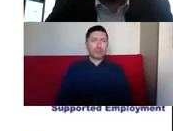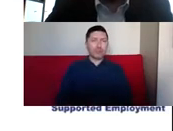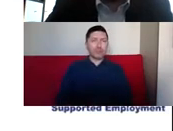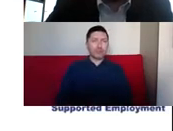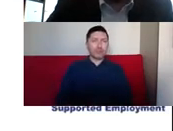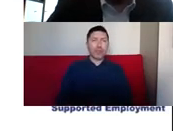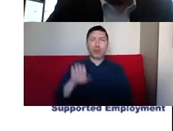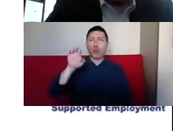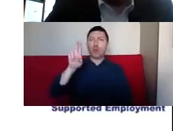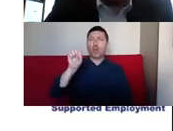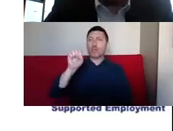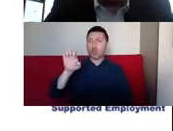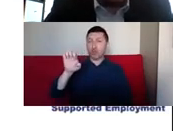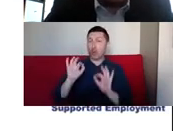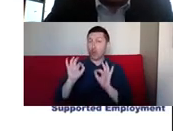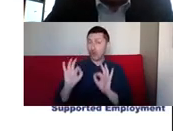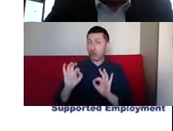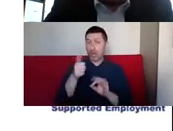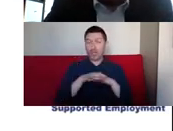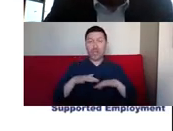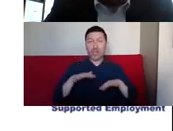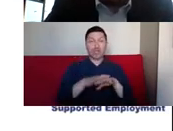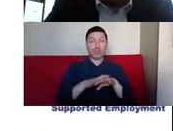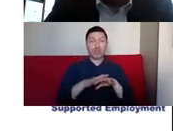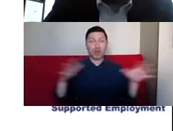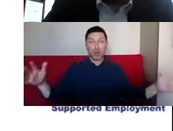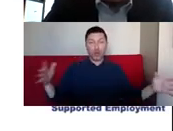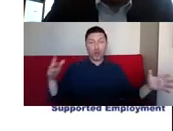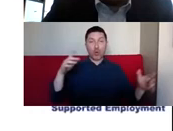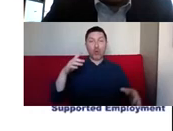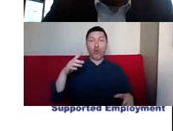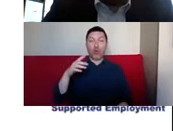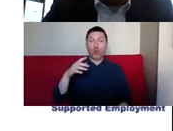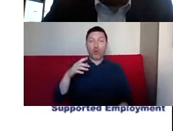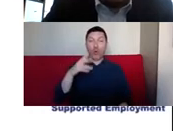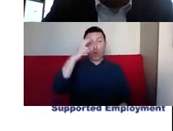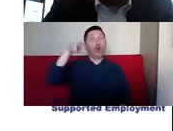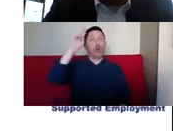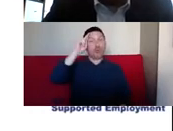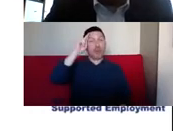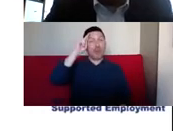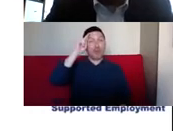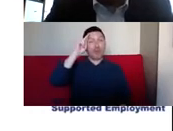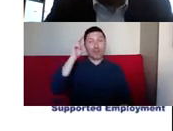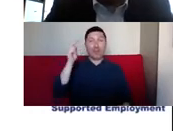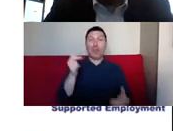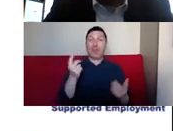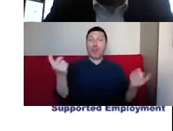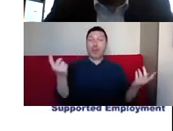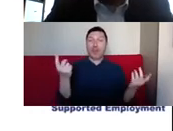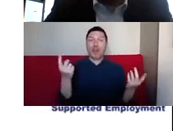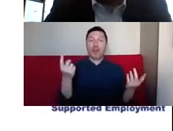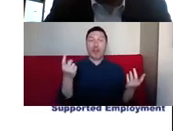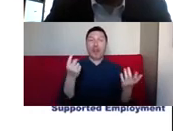national supported employment networks. And it was established in 1993 to facilitate the development of